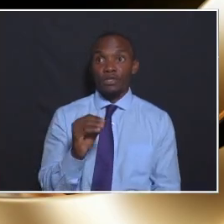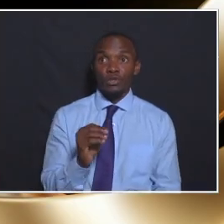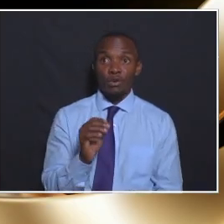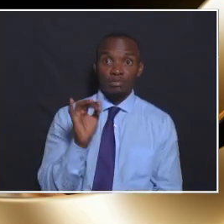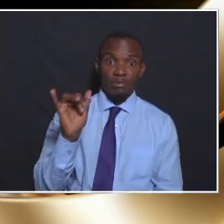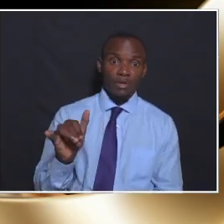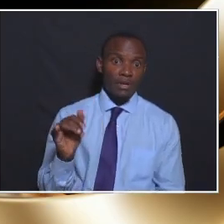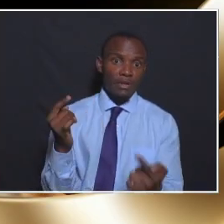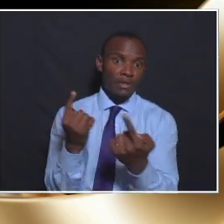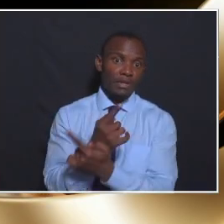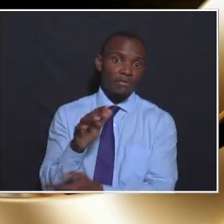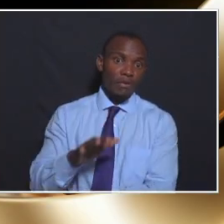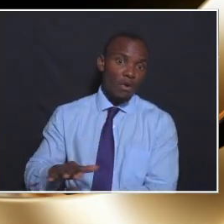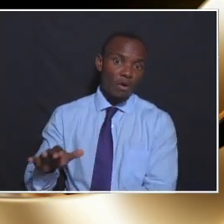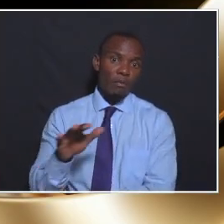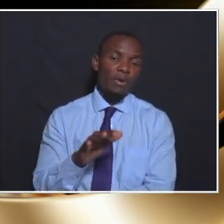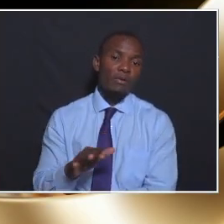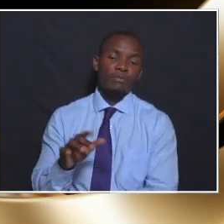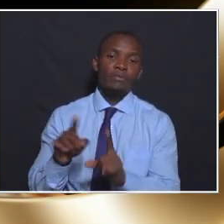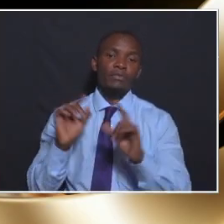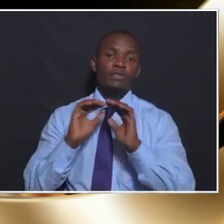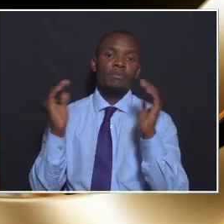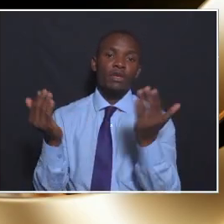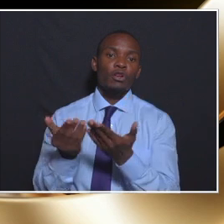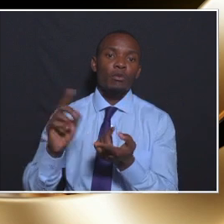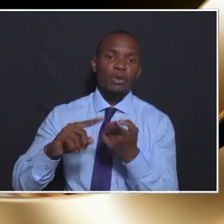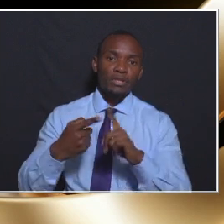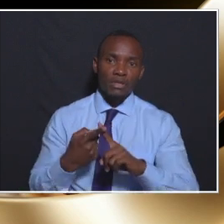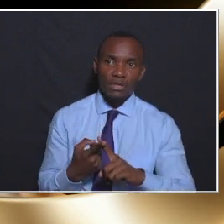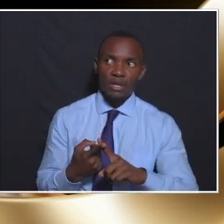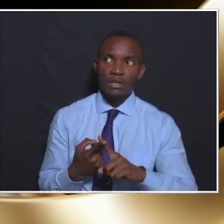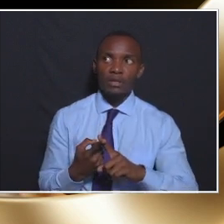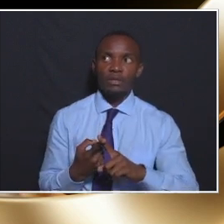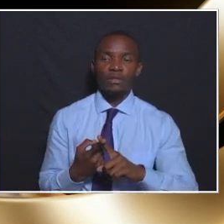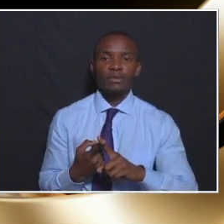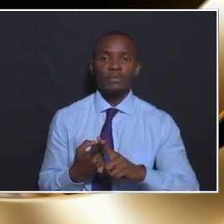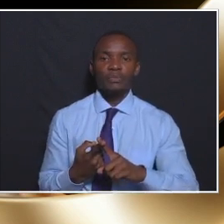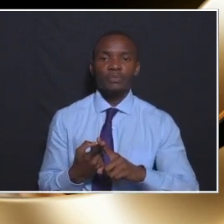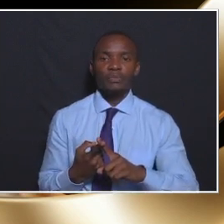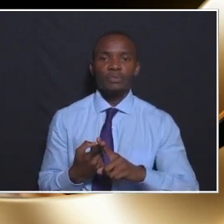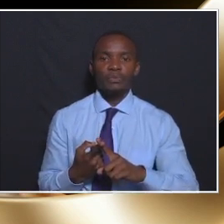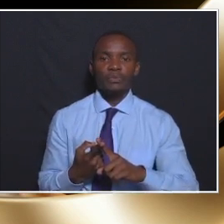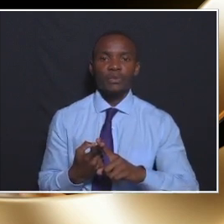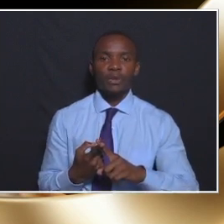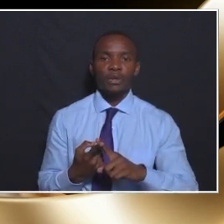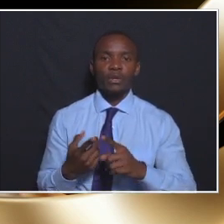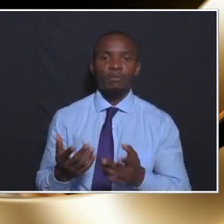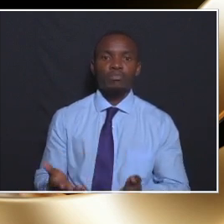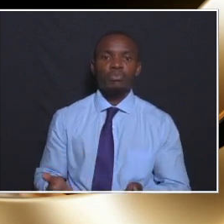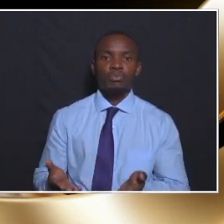tell our stories. The global standard for spatial audio or surround sound is really growing,